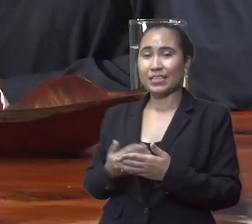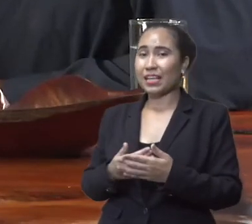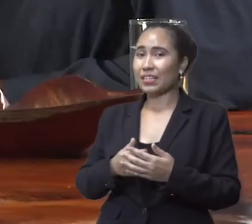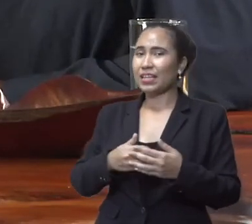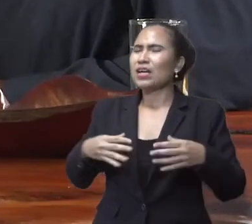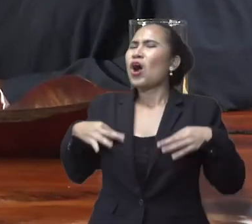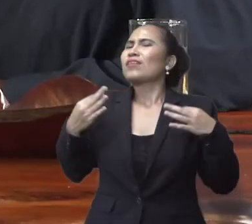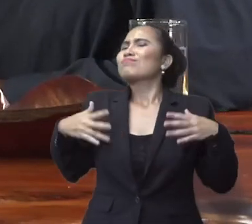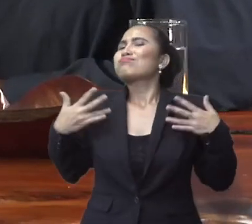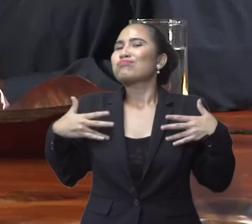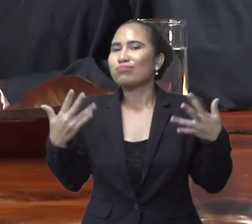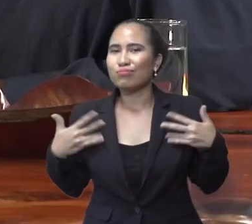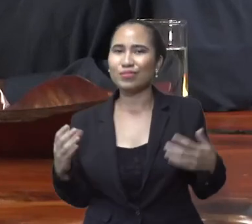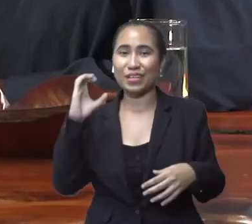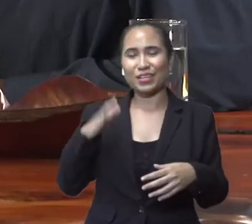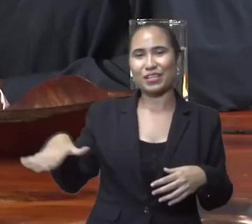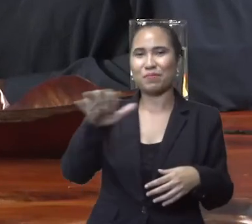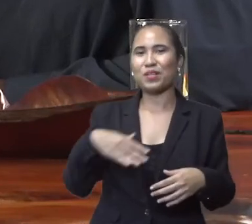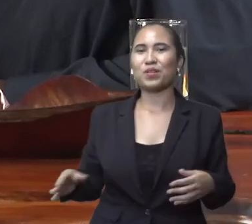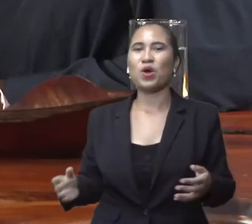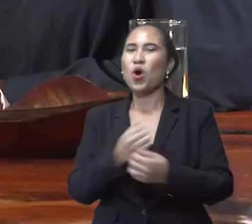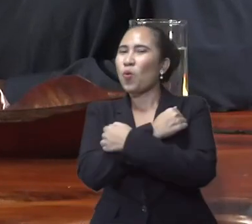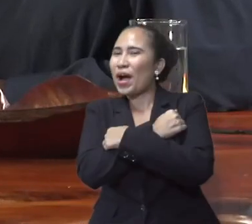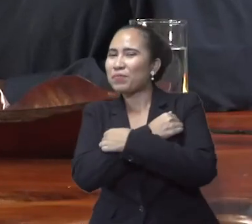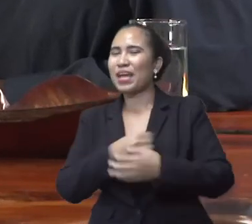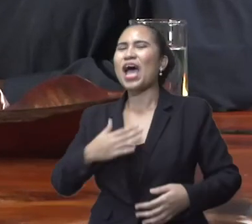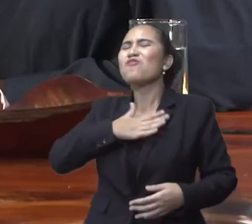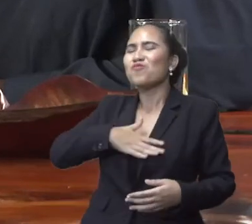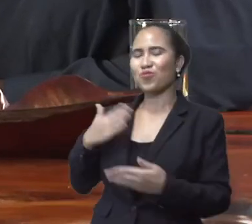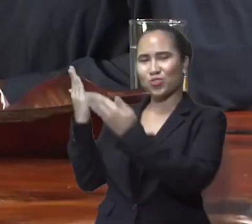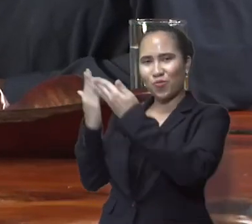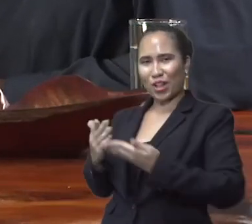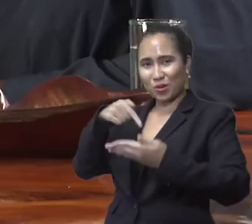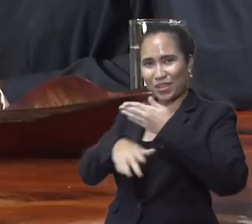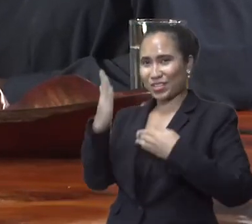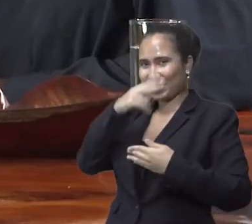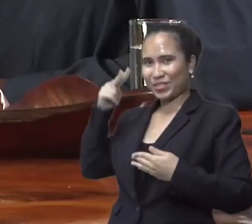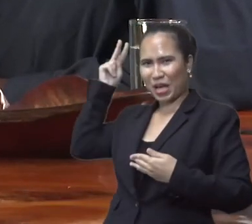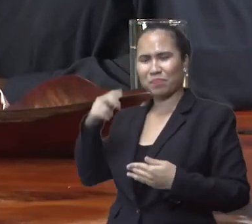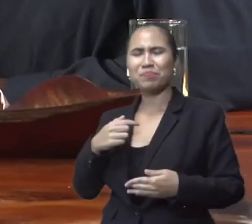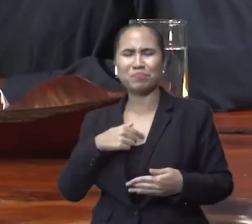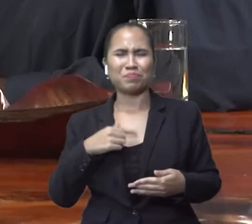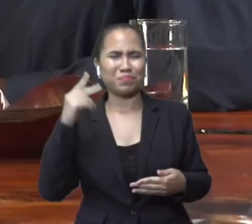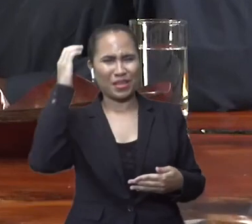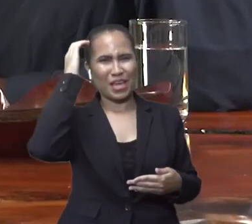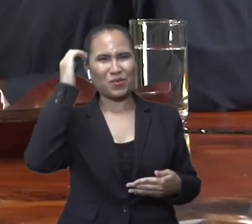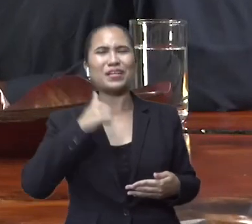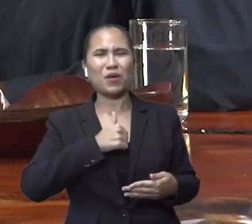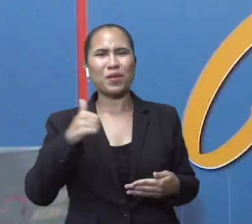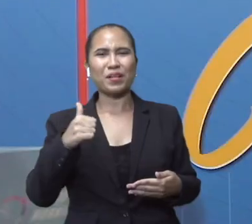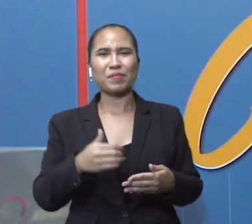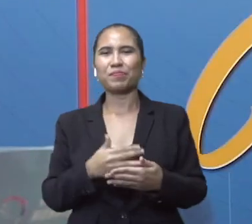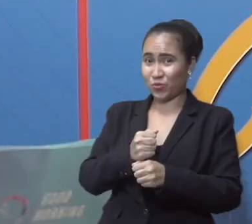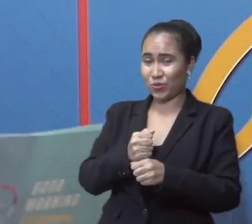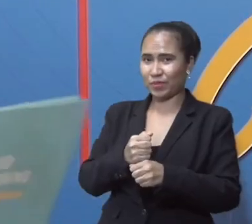Guterres enjoys the Caribbean warmth and he feels welcome here at Suriname. I'm sure he will. Yeah, thanks for being with us. My pleasure.